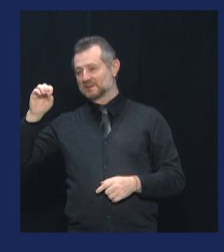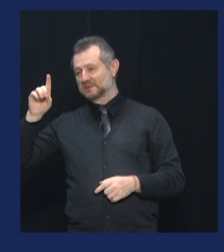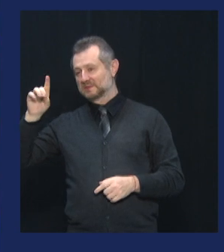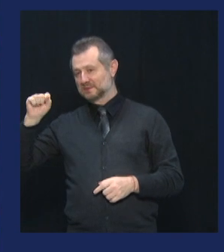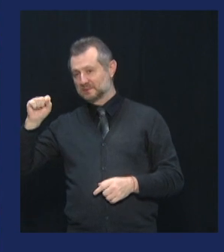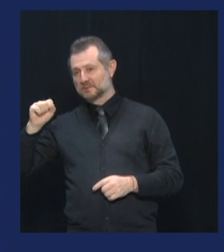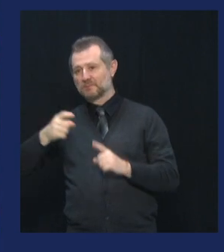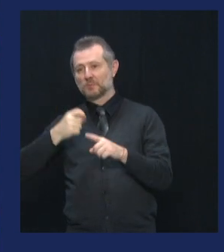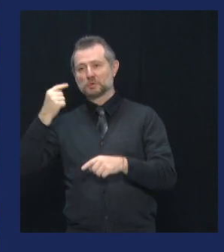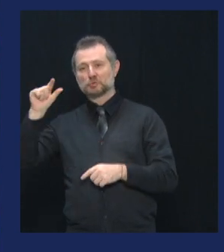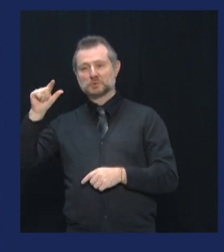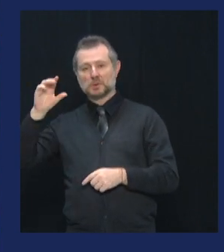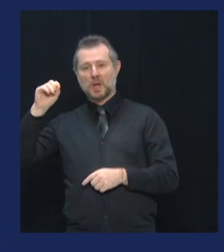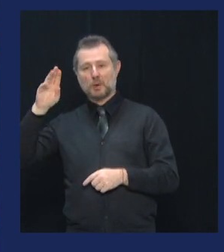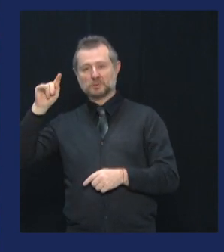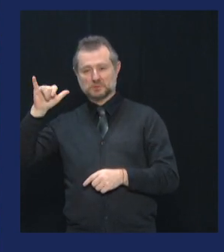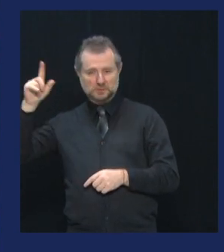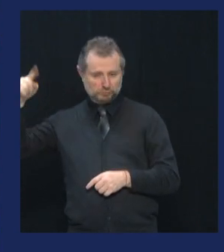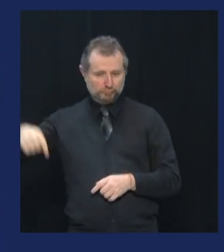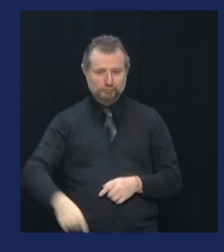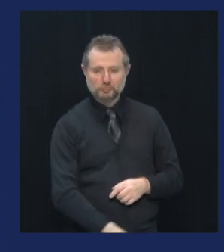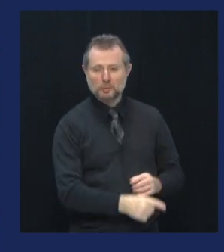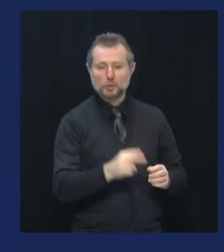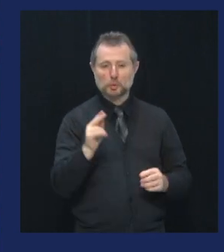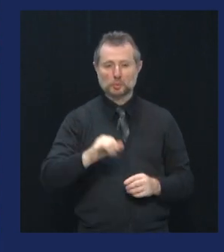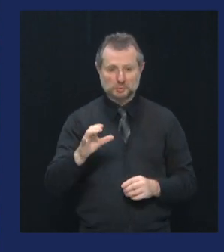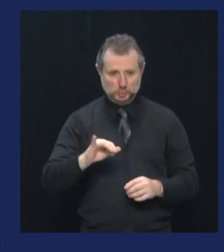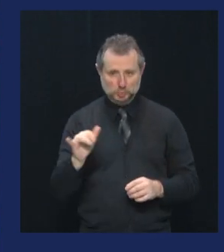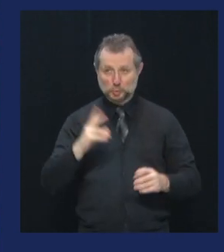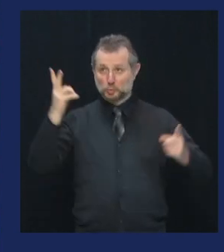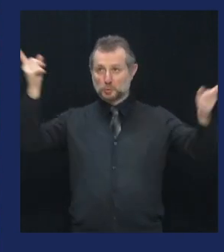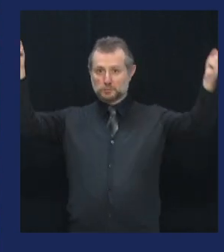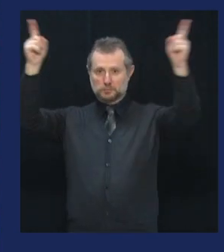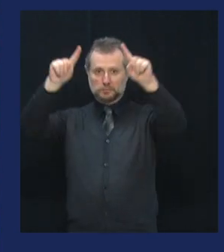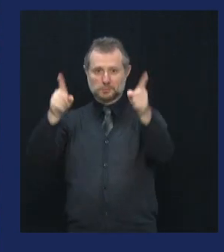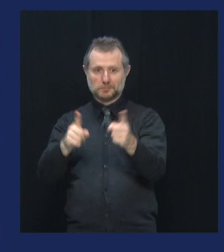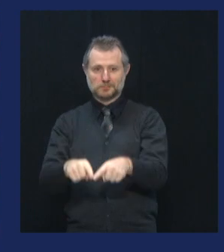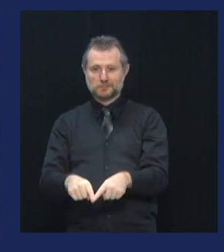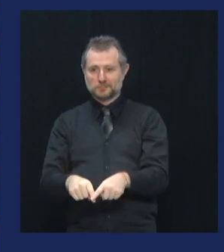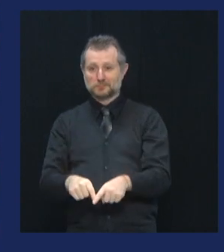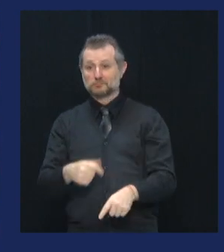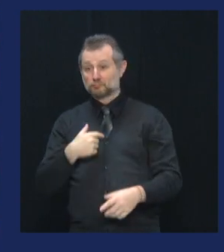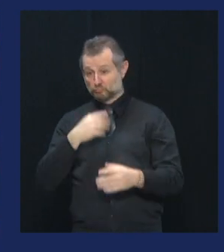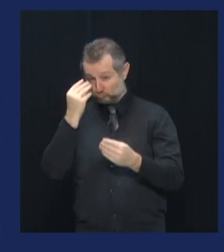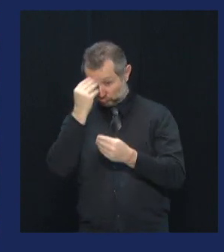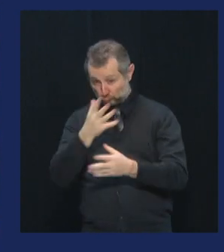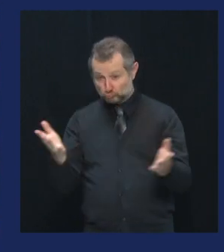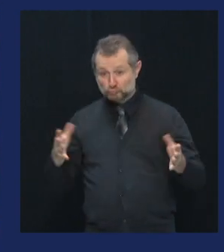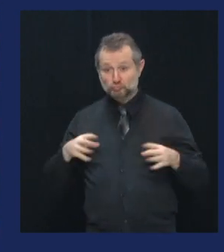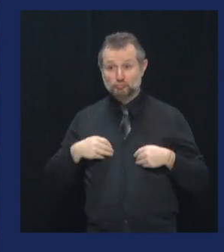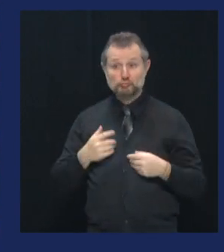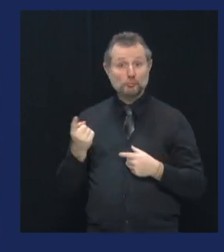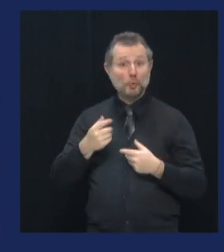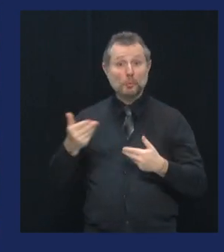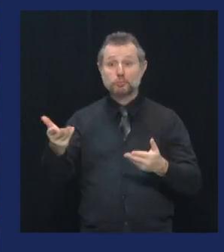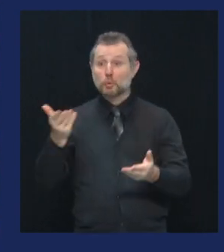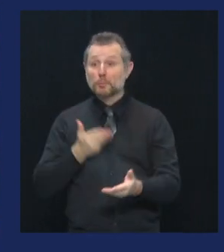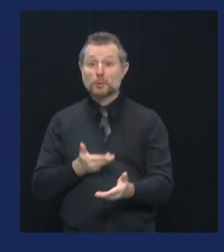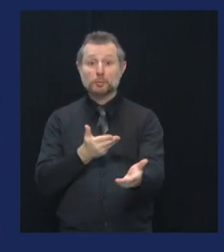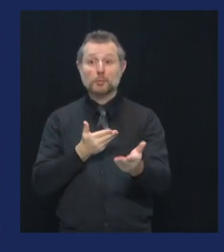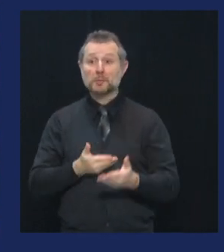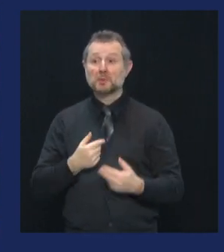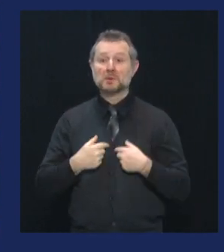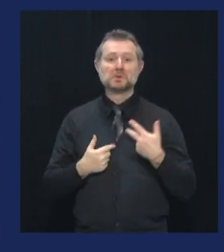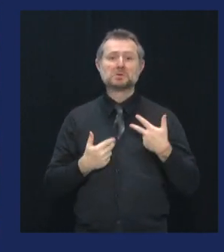City. We are open to more proposals besides these 3, and we're asking the market to come up with